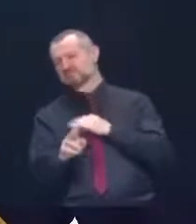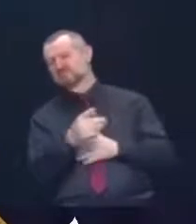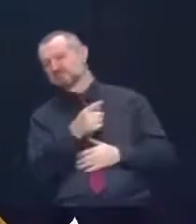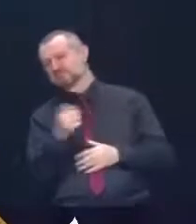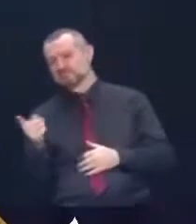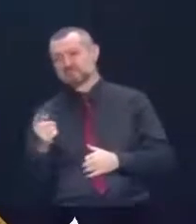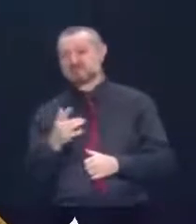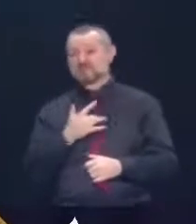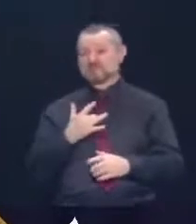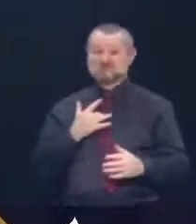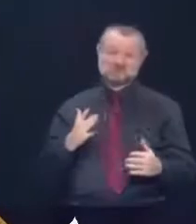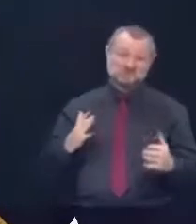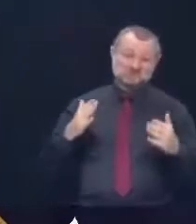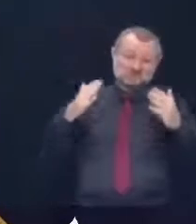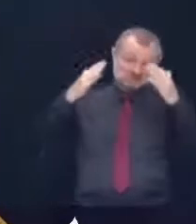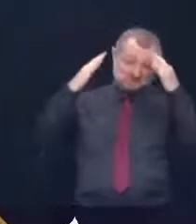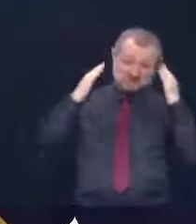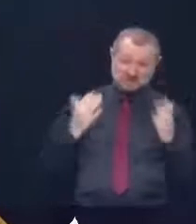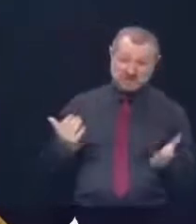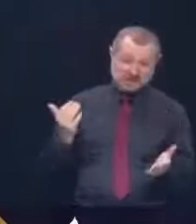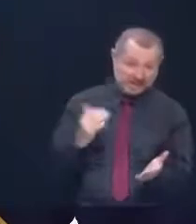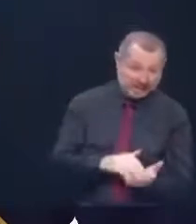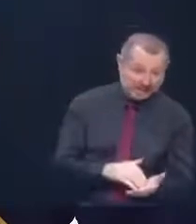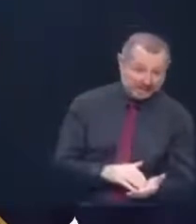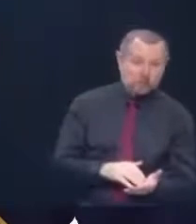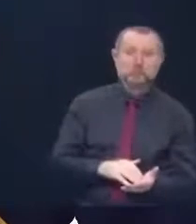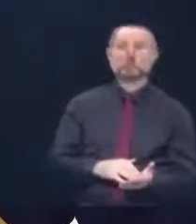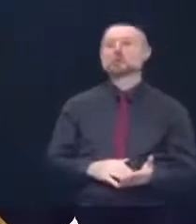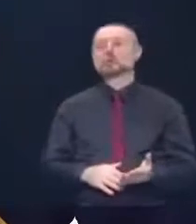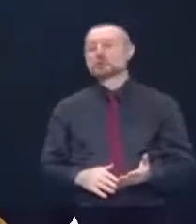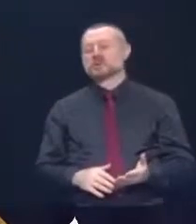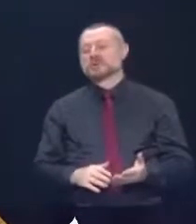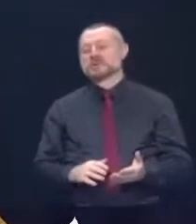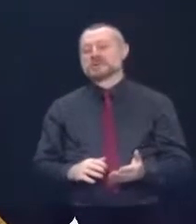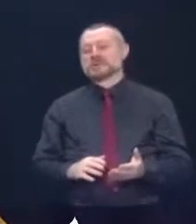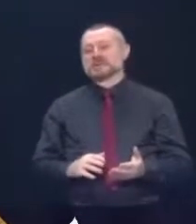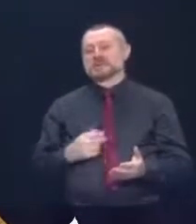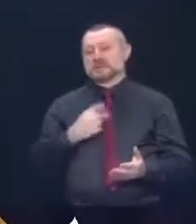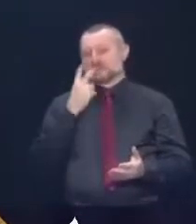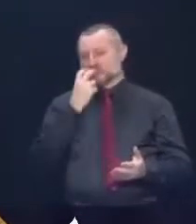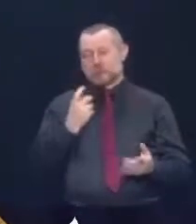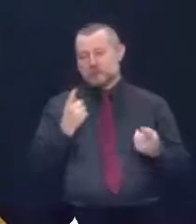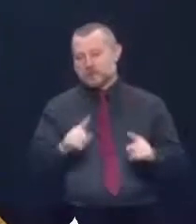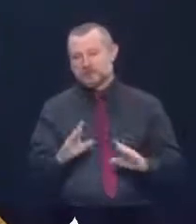dire logistical crisis that we had in the spring.